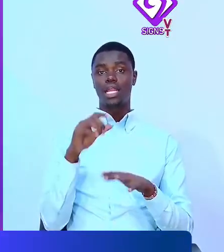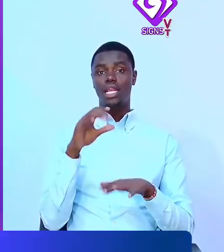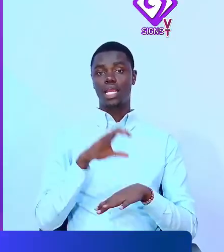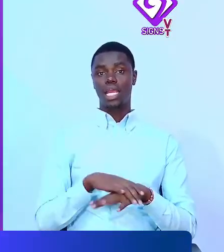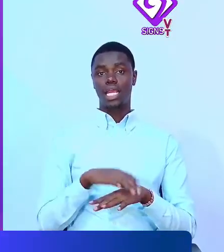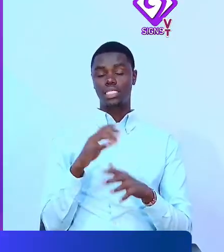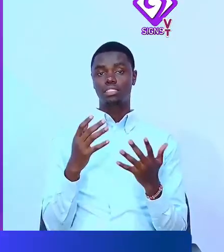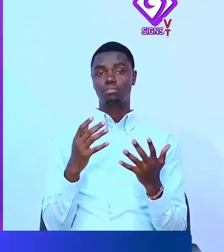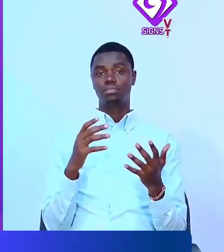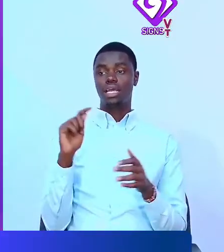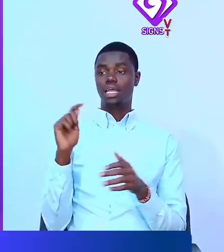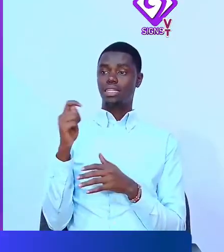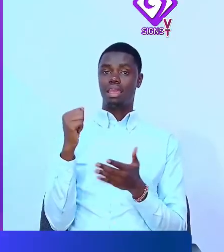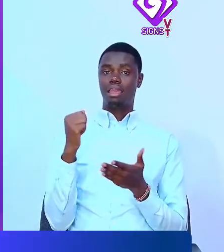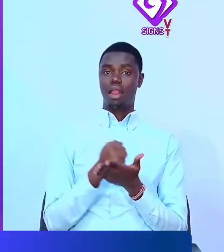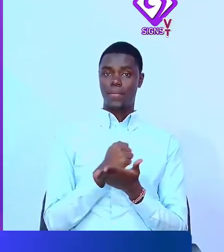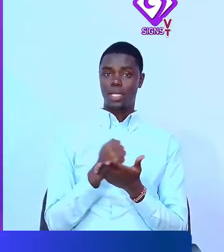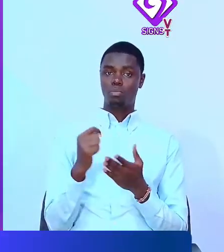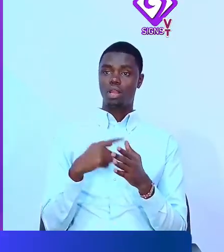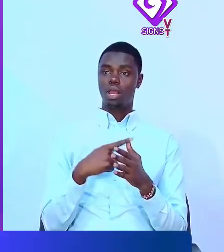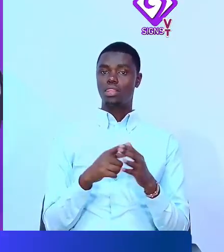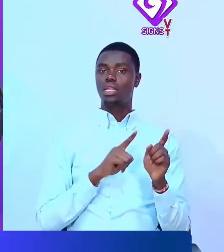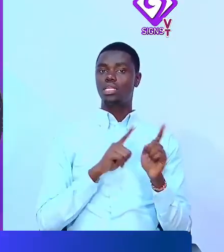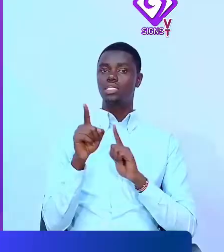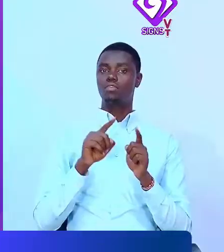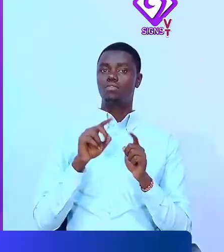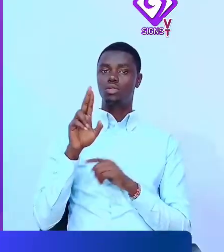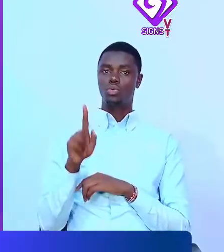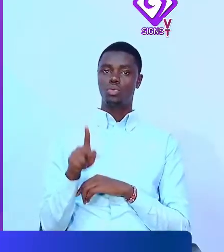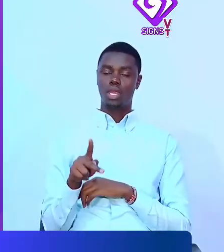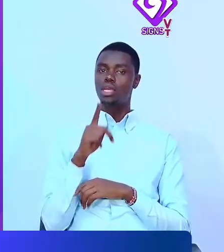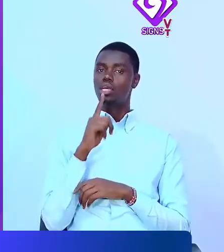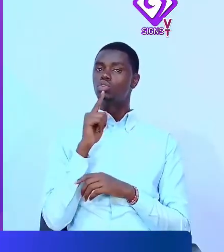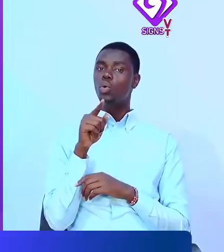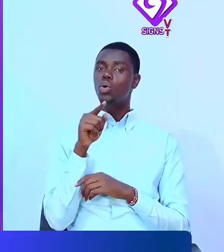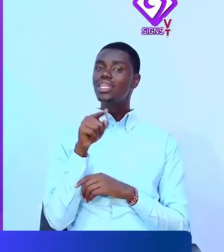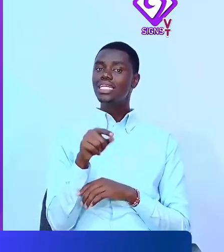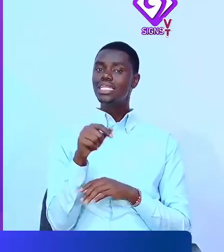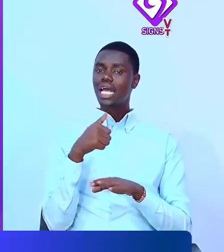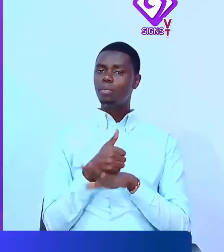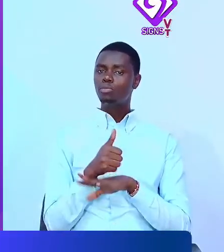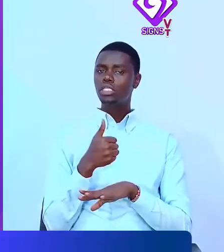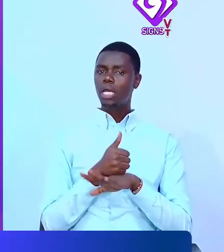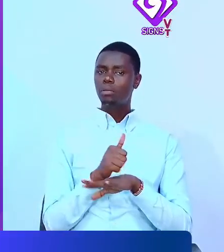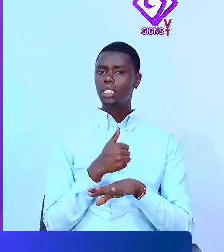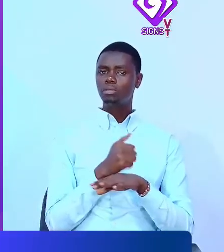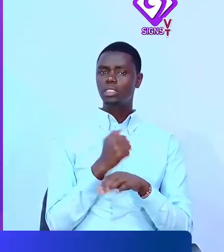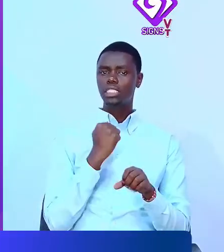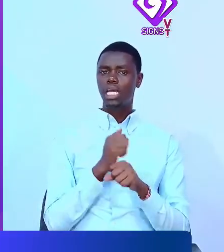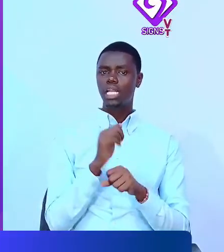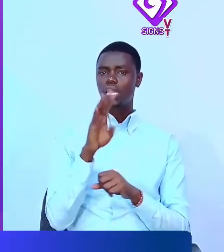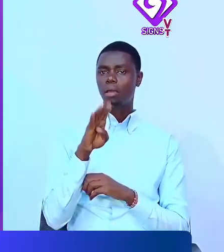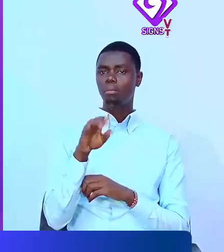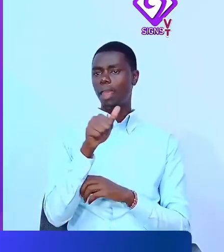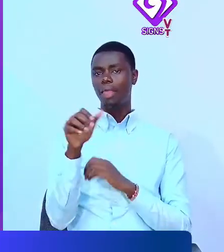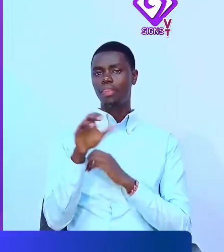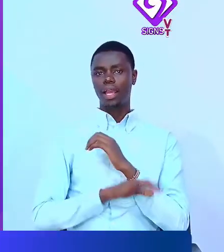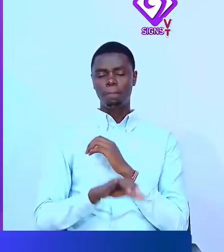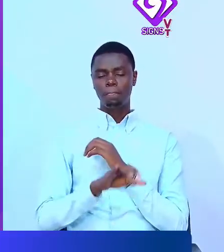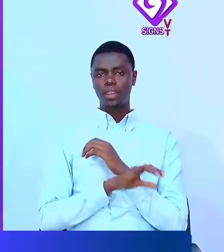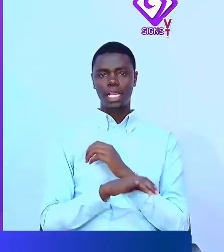themselves like a Kenyan passport, then travel to UK. So these abuses, which were being done by other